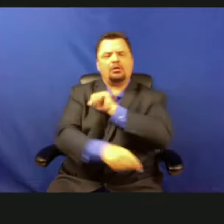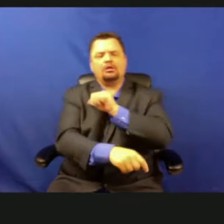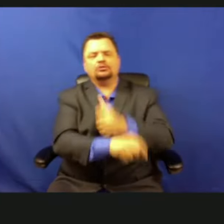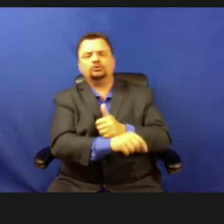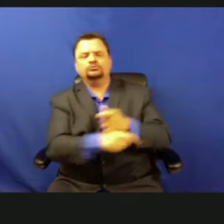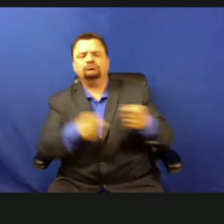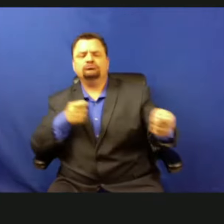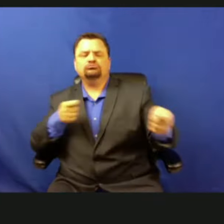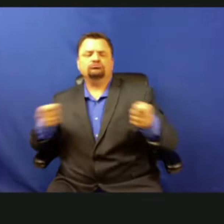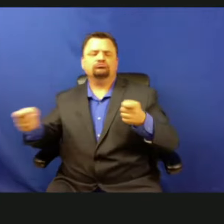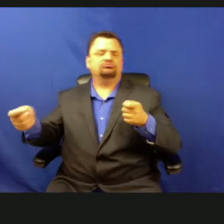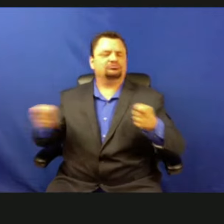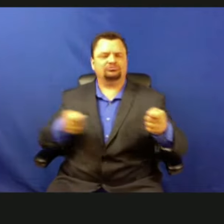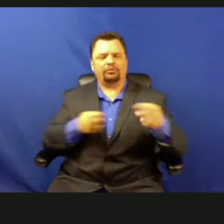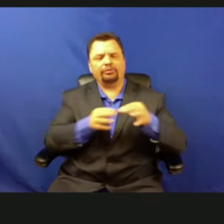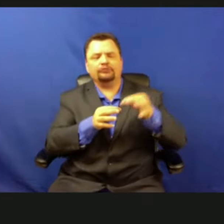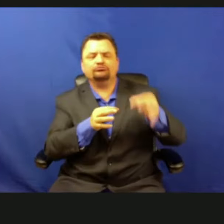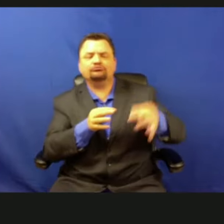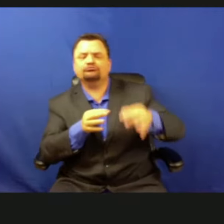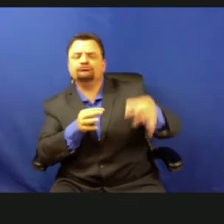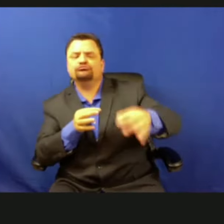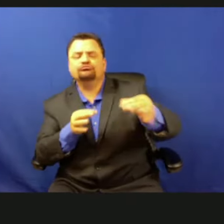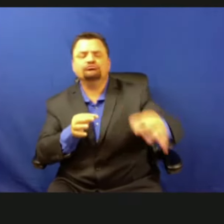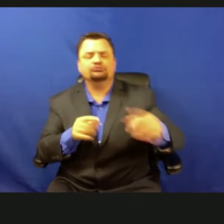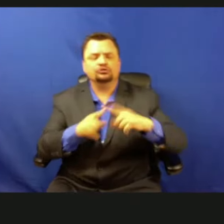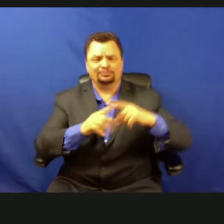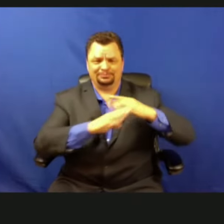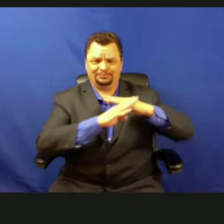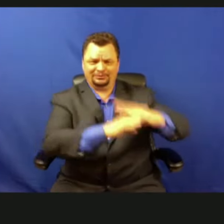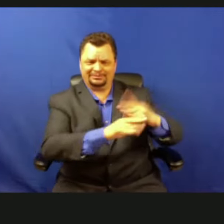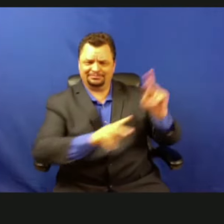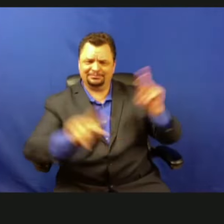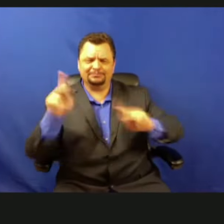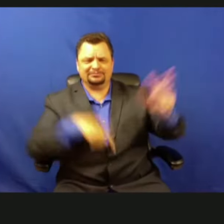booster, or assuming the data is strong when it's presented by